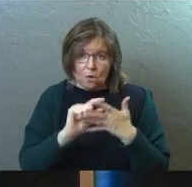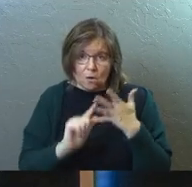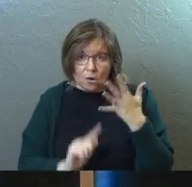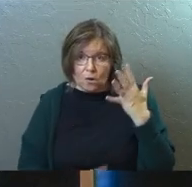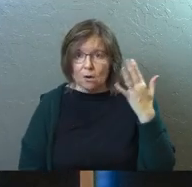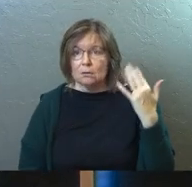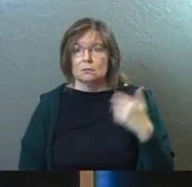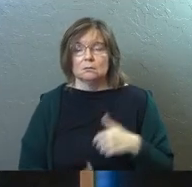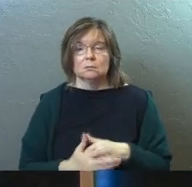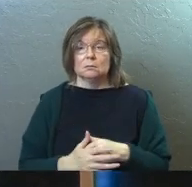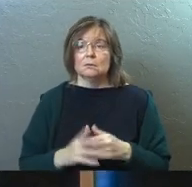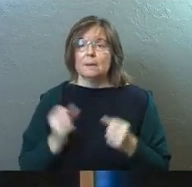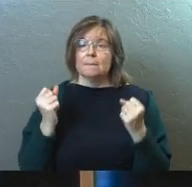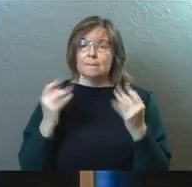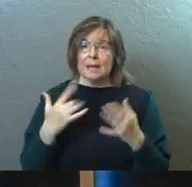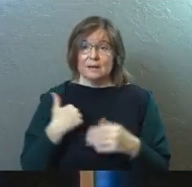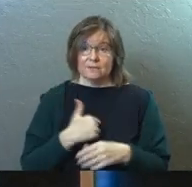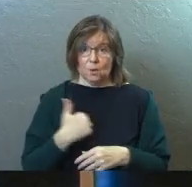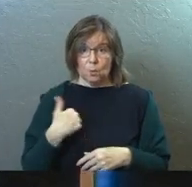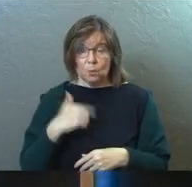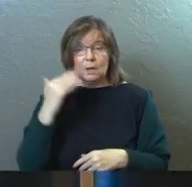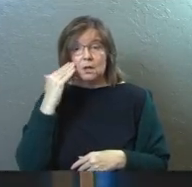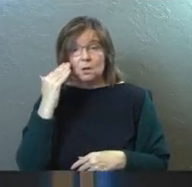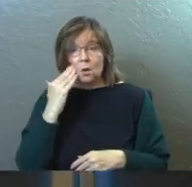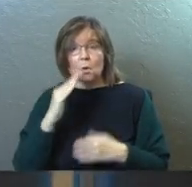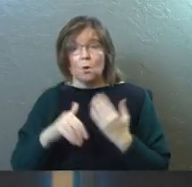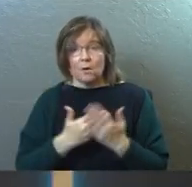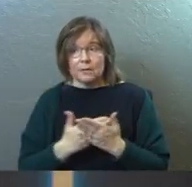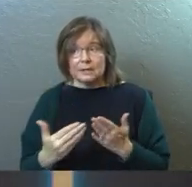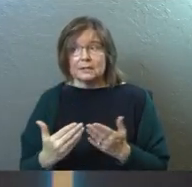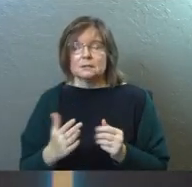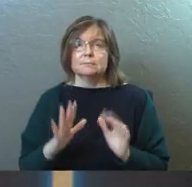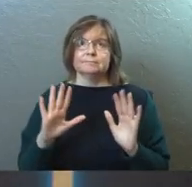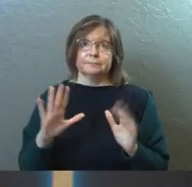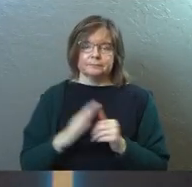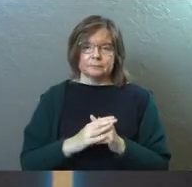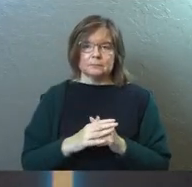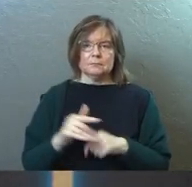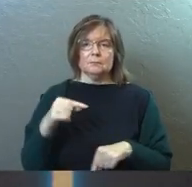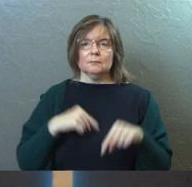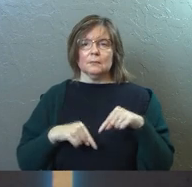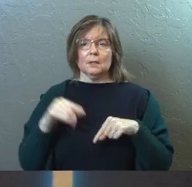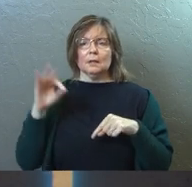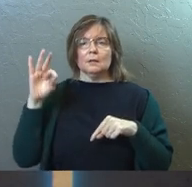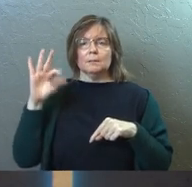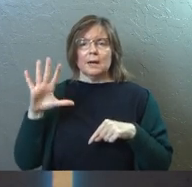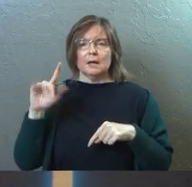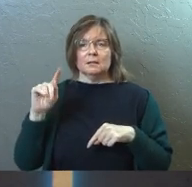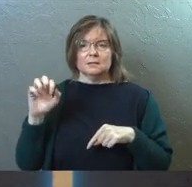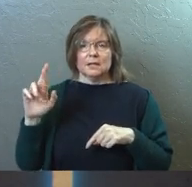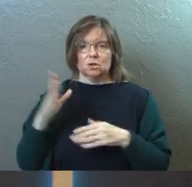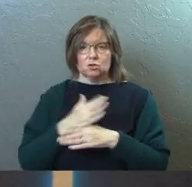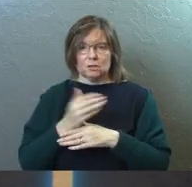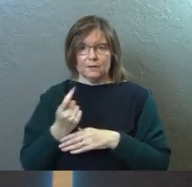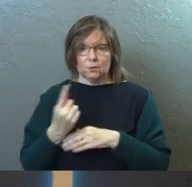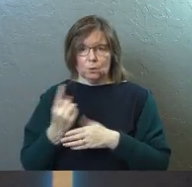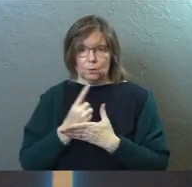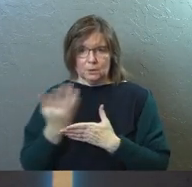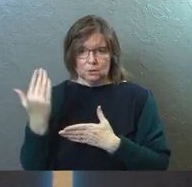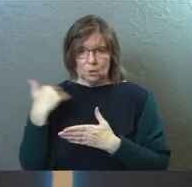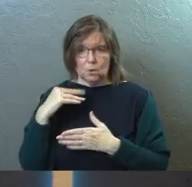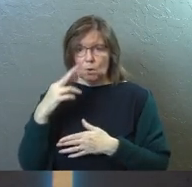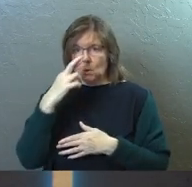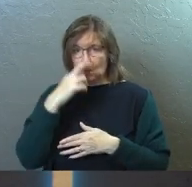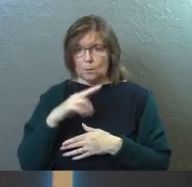things. Many of us, like, we know all the things. Pastor Tanner shared this a few weeks ago.